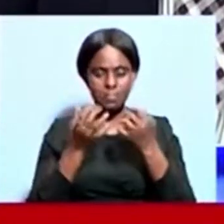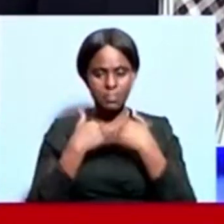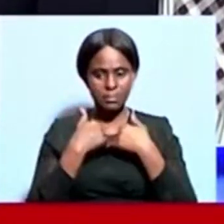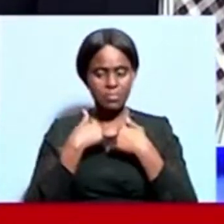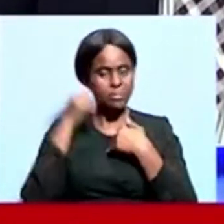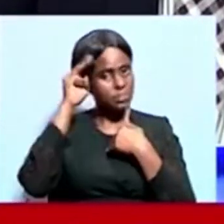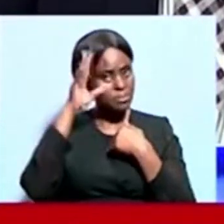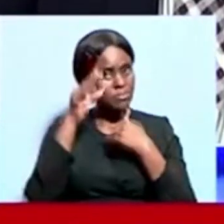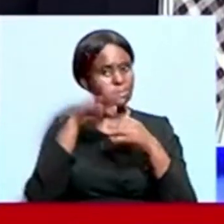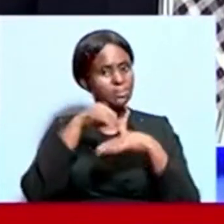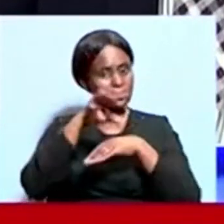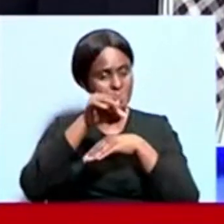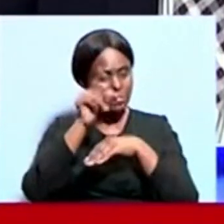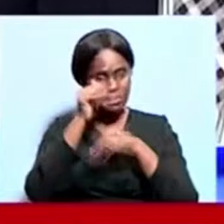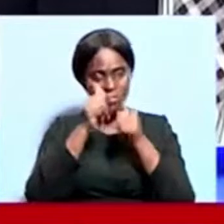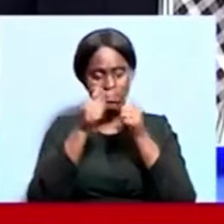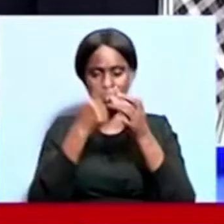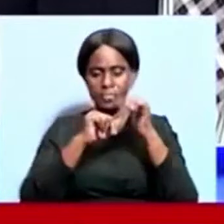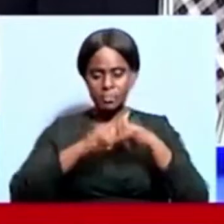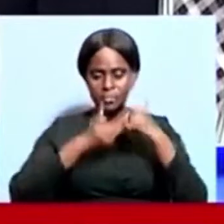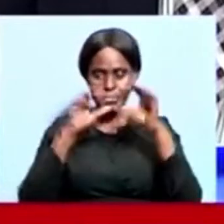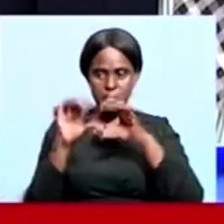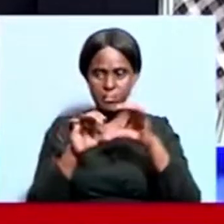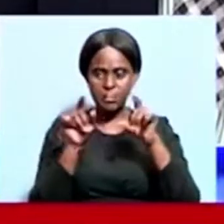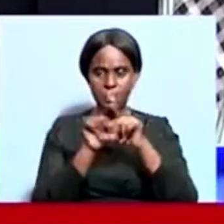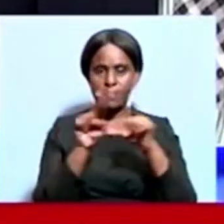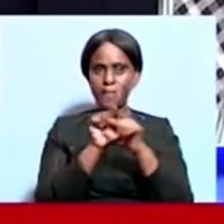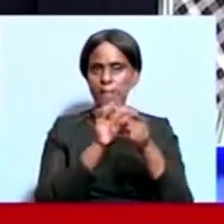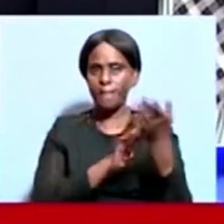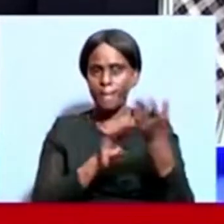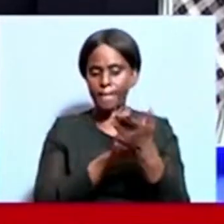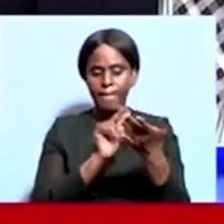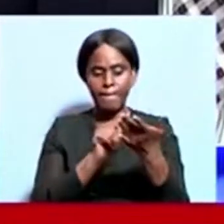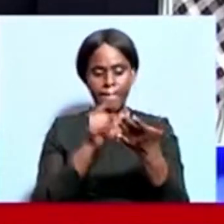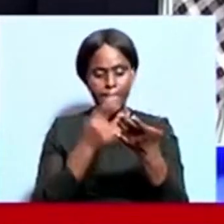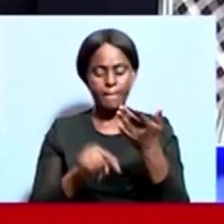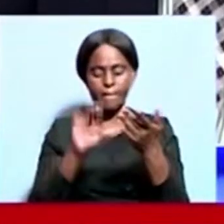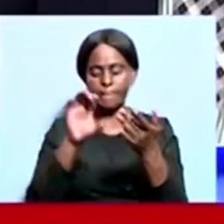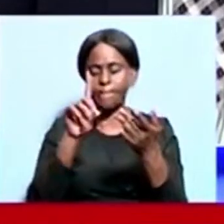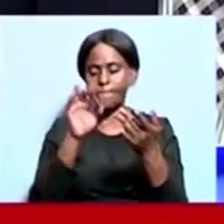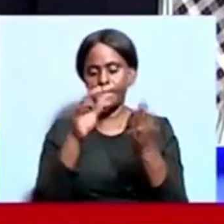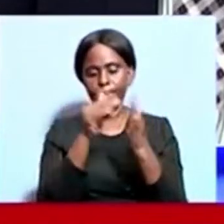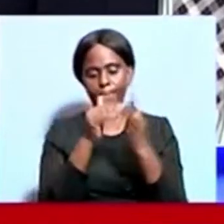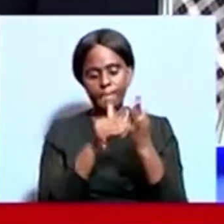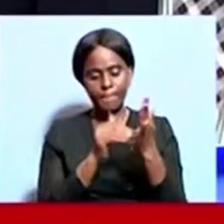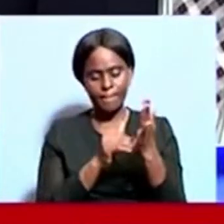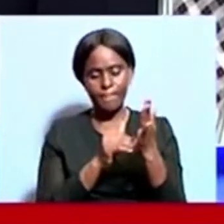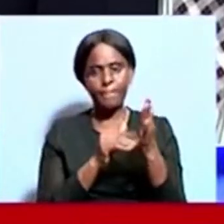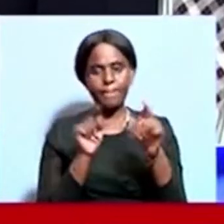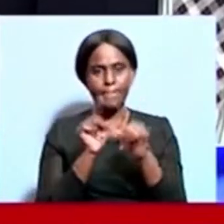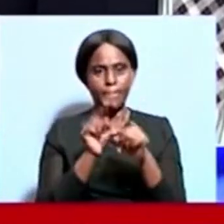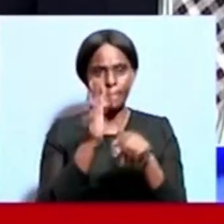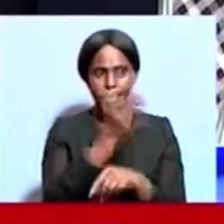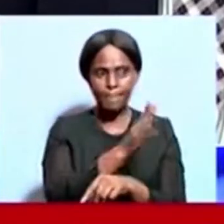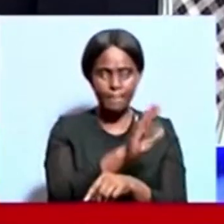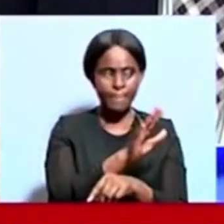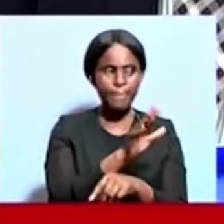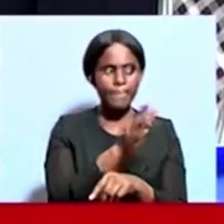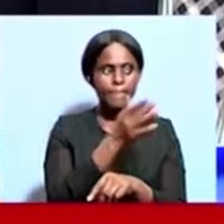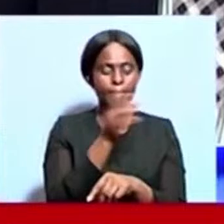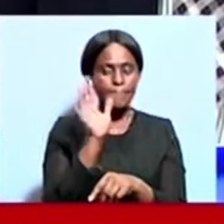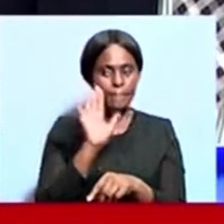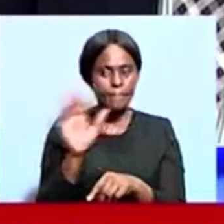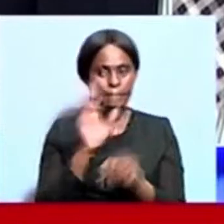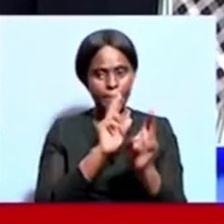ministerial guidance, because most of what we do is based on the CDF guidelines as they are. So his